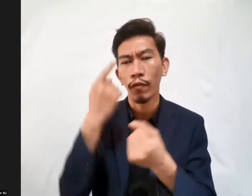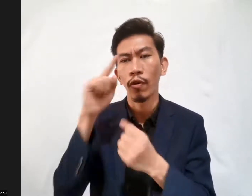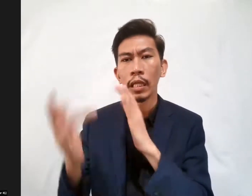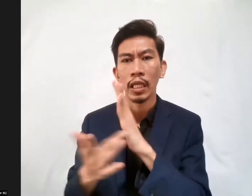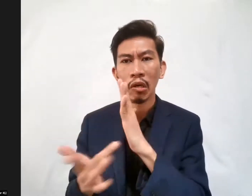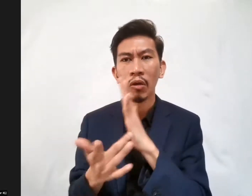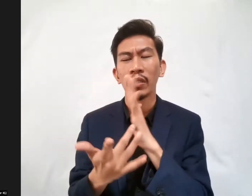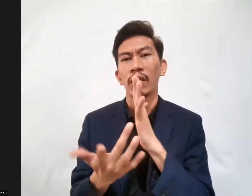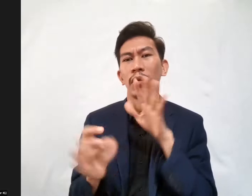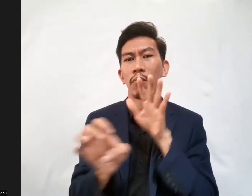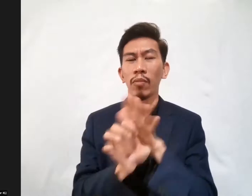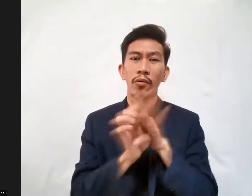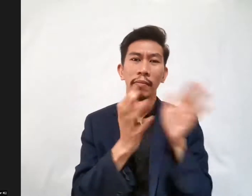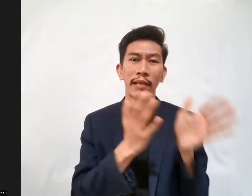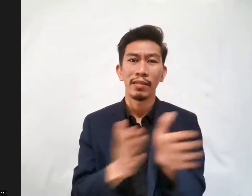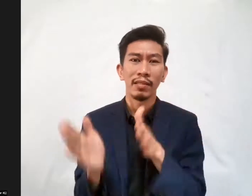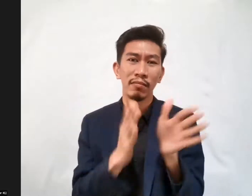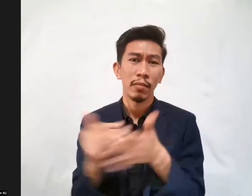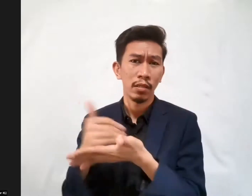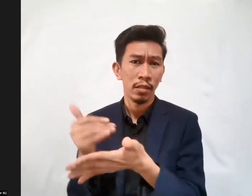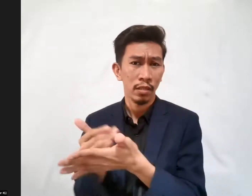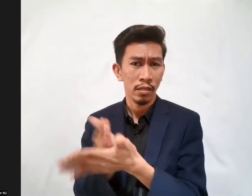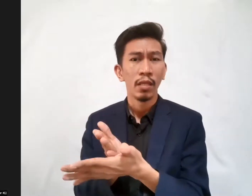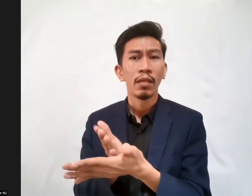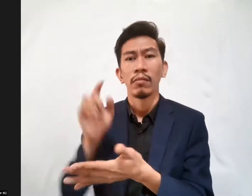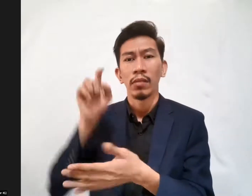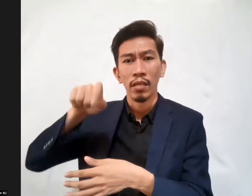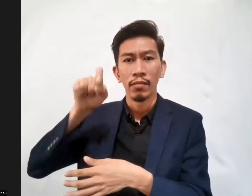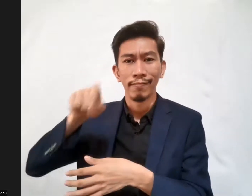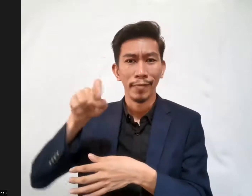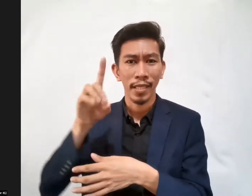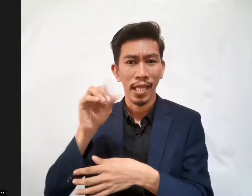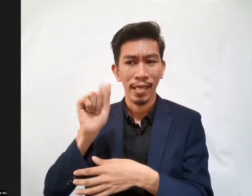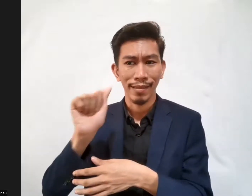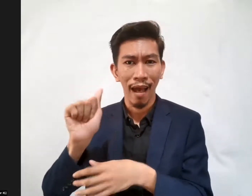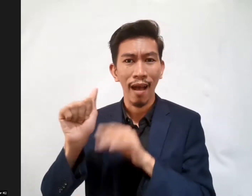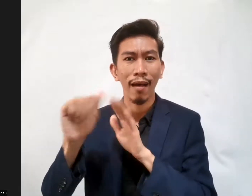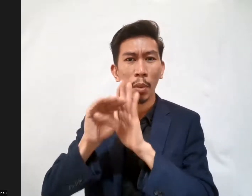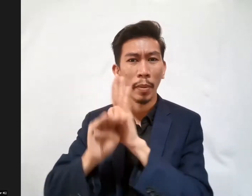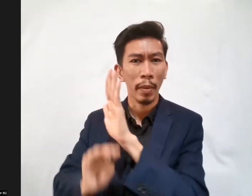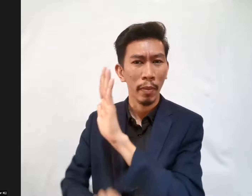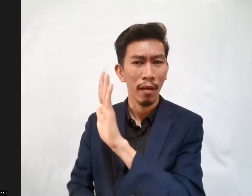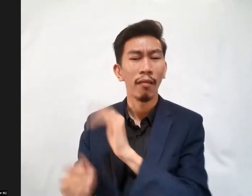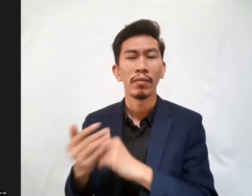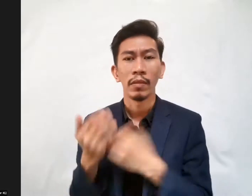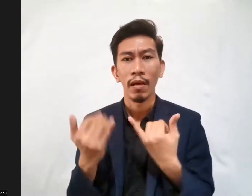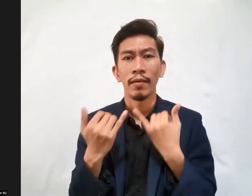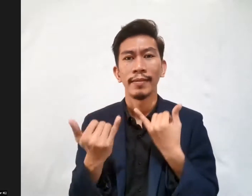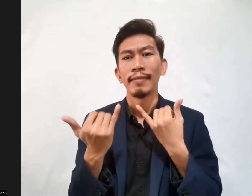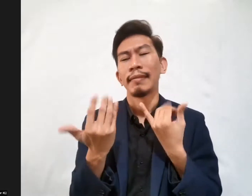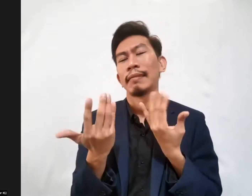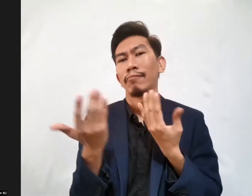thing, in terms of planning and budgeting, data is very important. We're seeing right now in this crisis